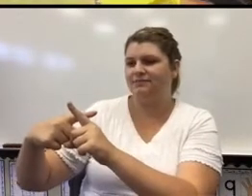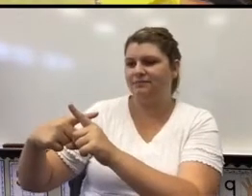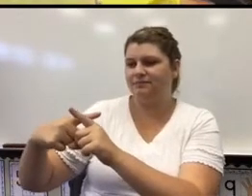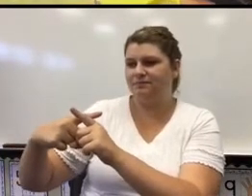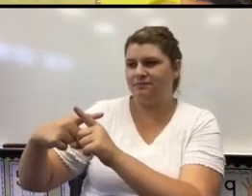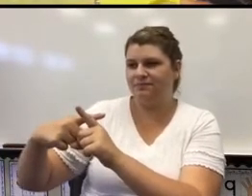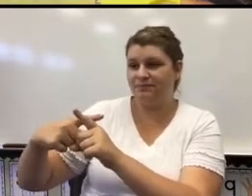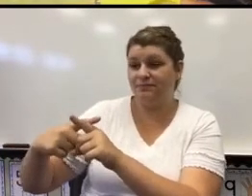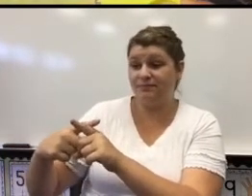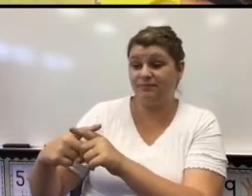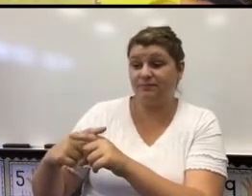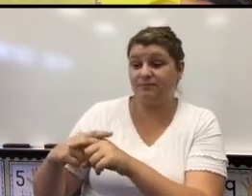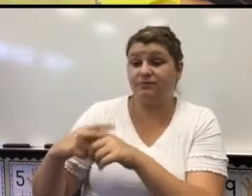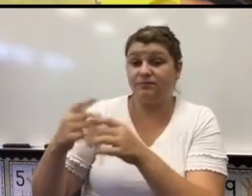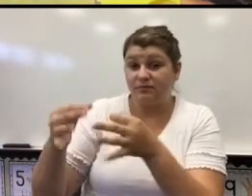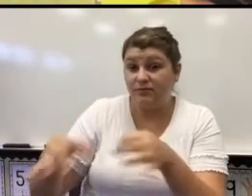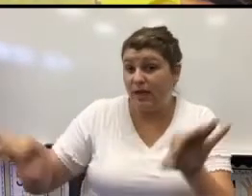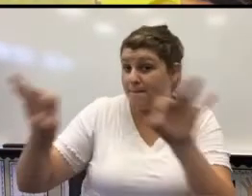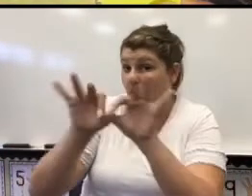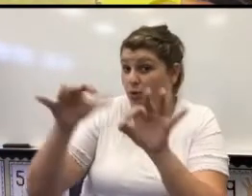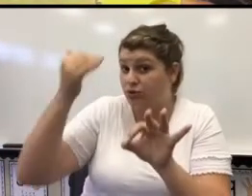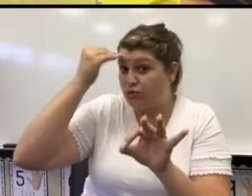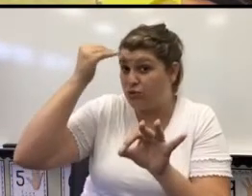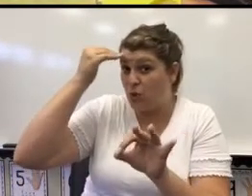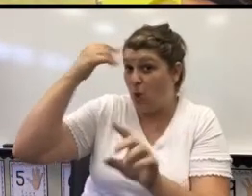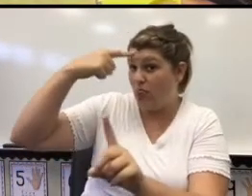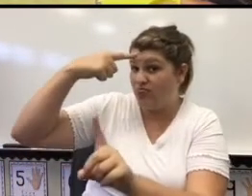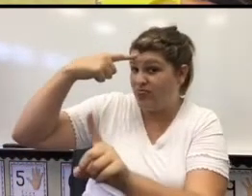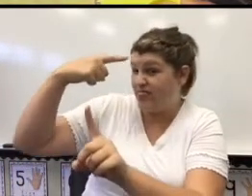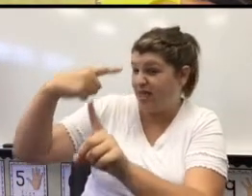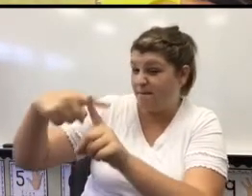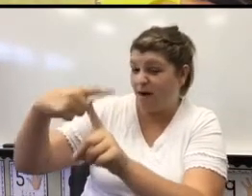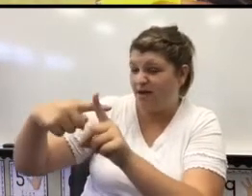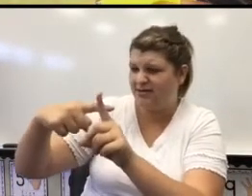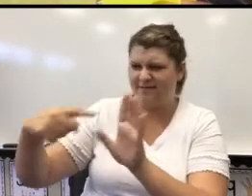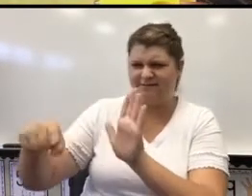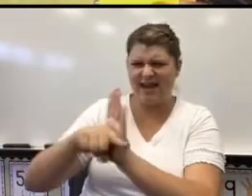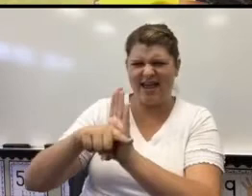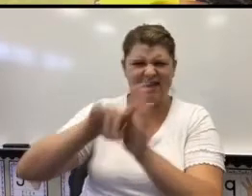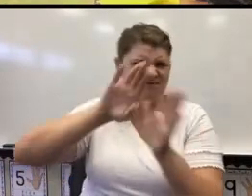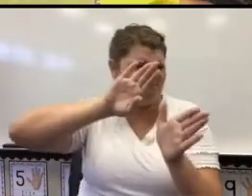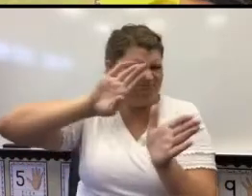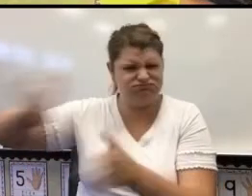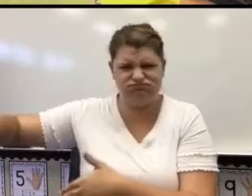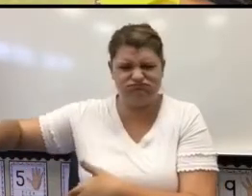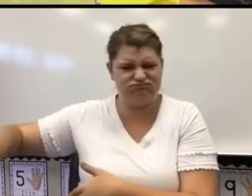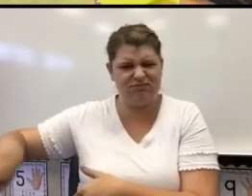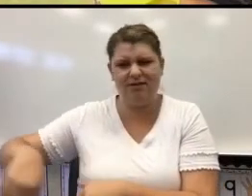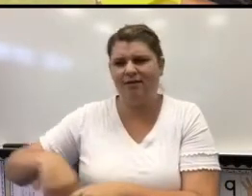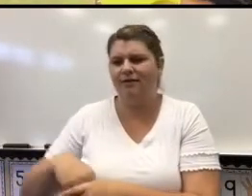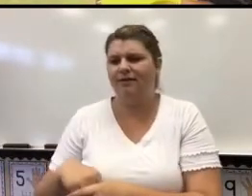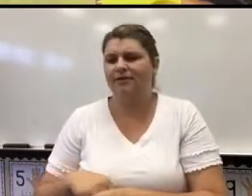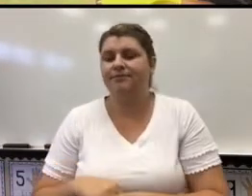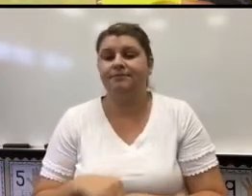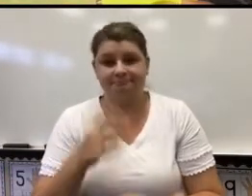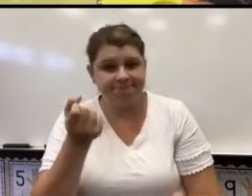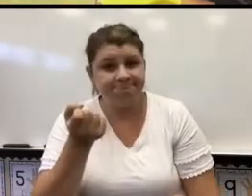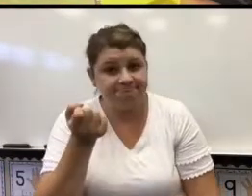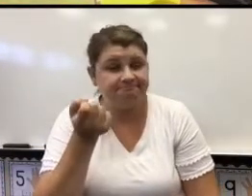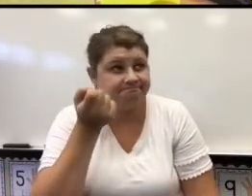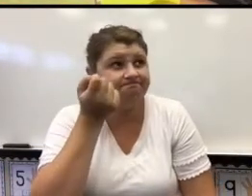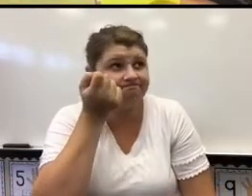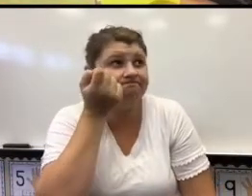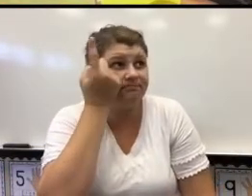positivity is more powerful than negativity. The key is to become more positive than the negativity